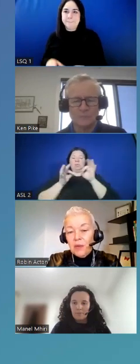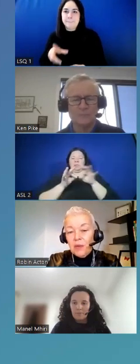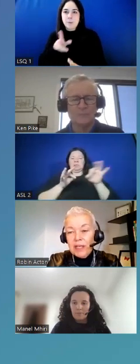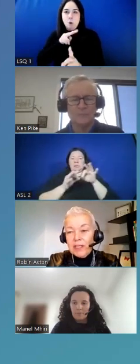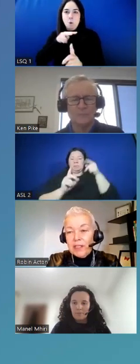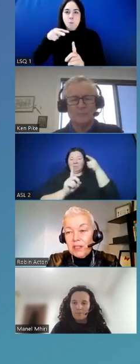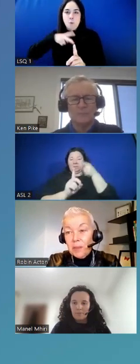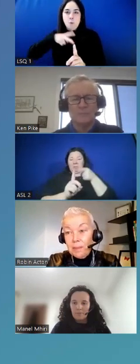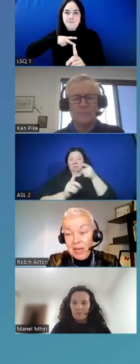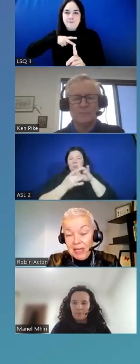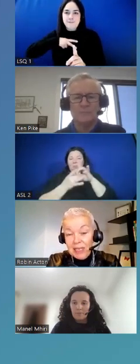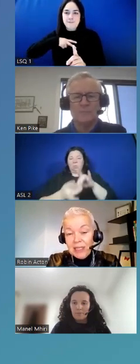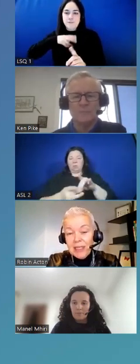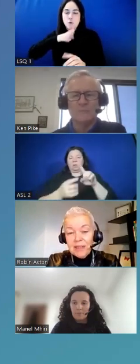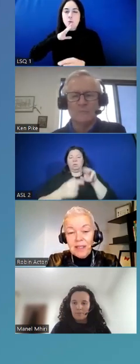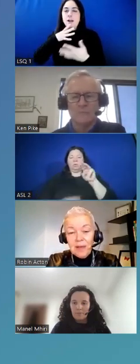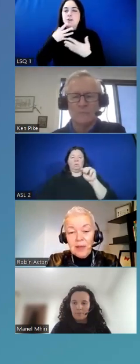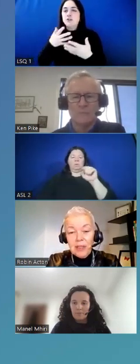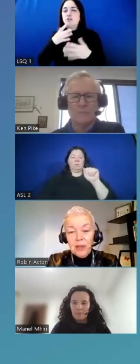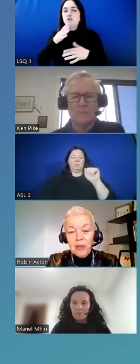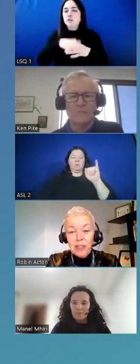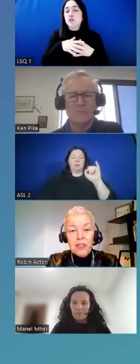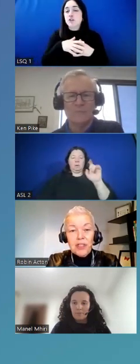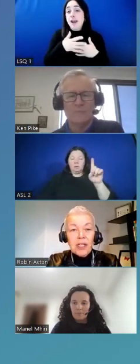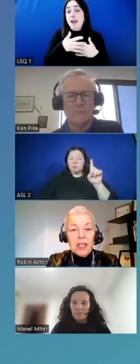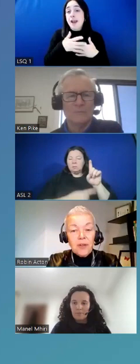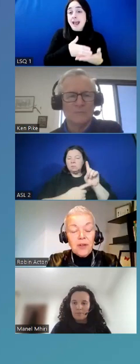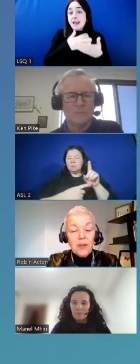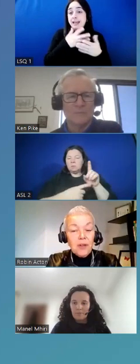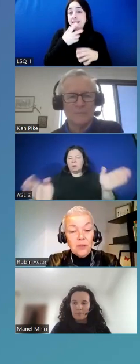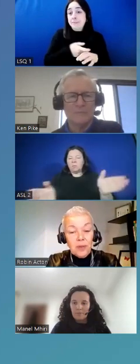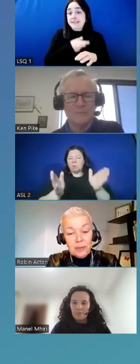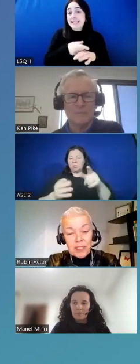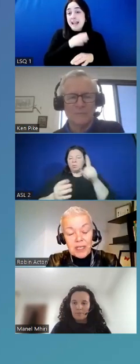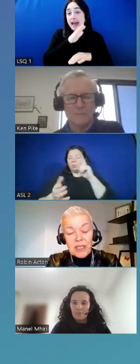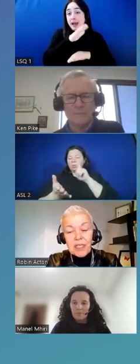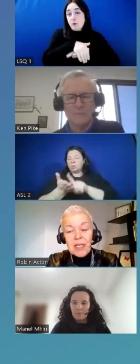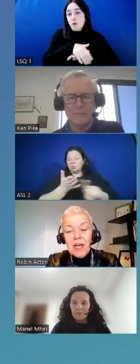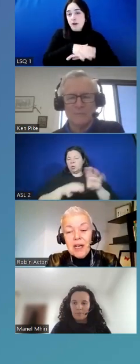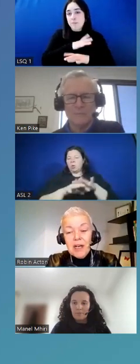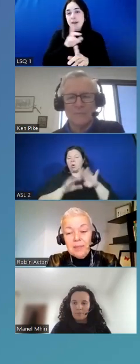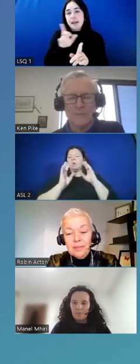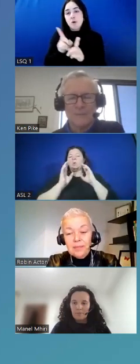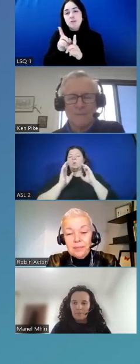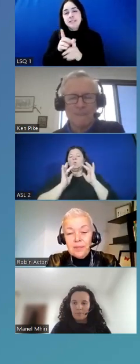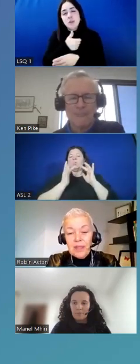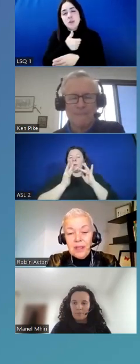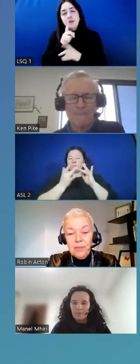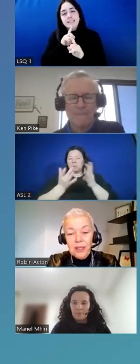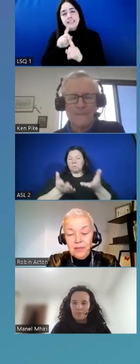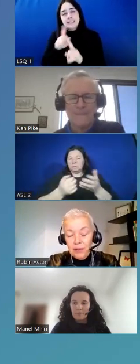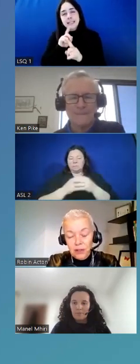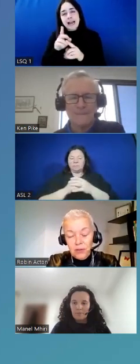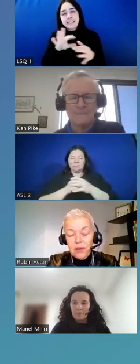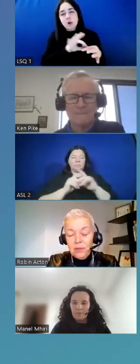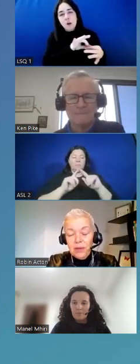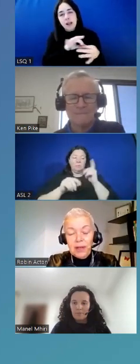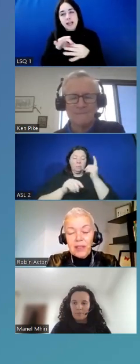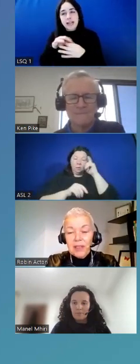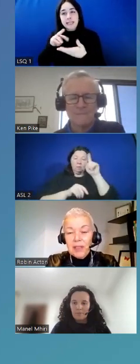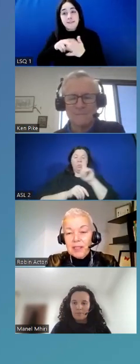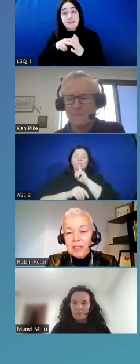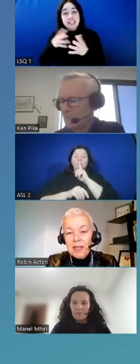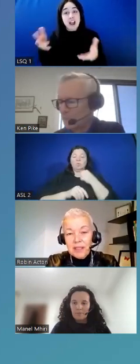specifically related to MAID that I would encourage you to check out on our website. But for sure,